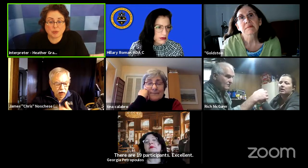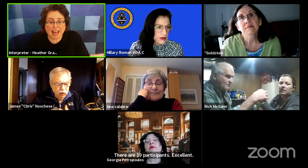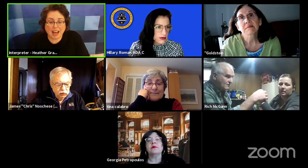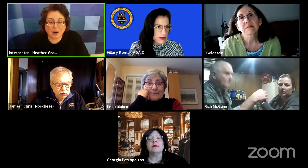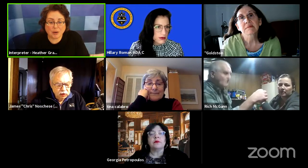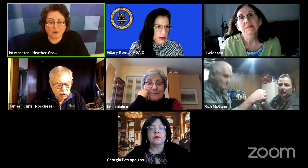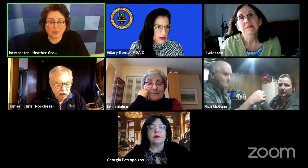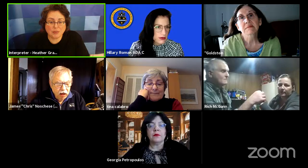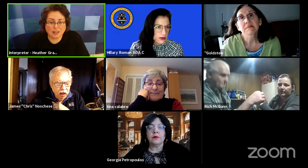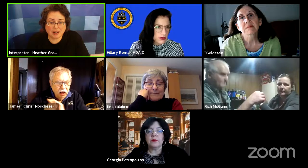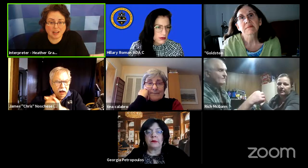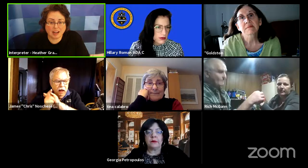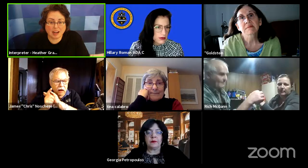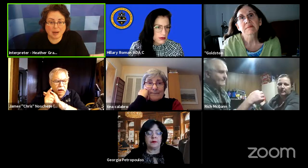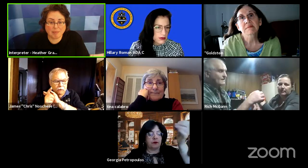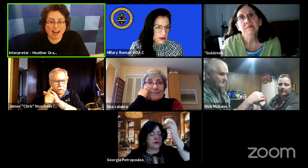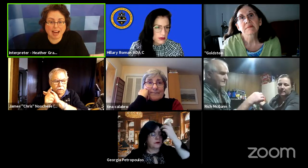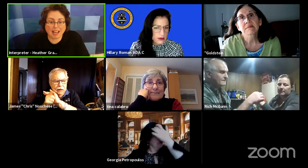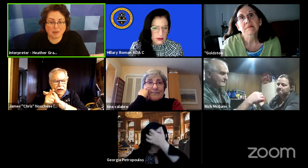So now